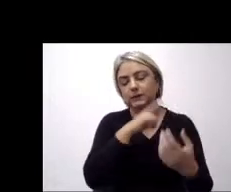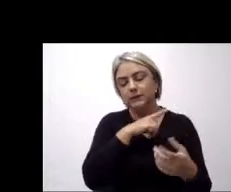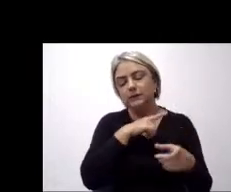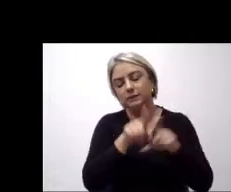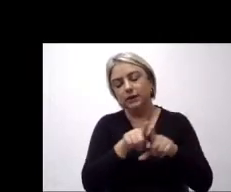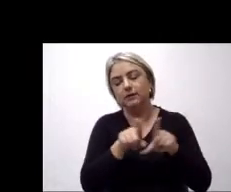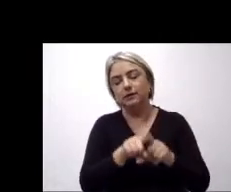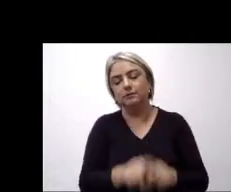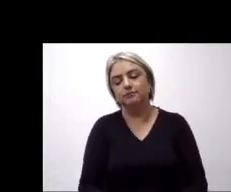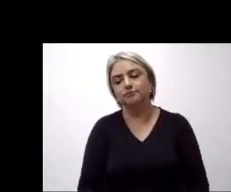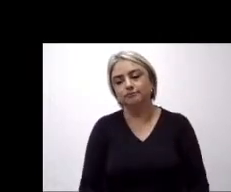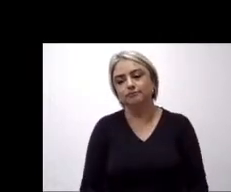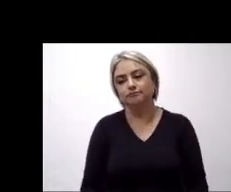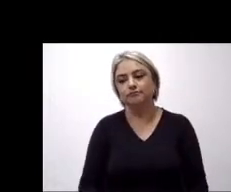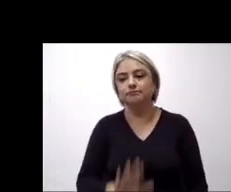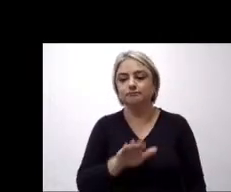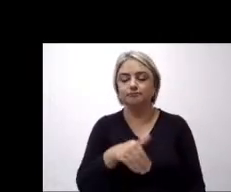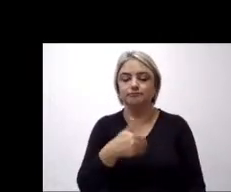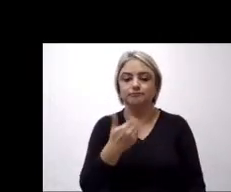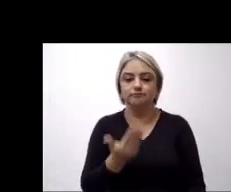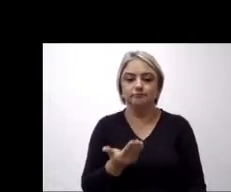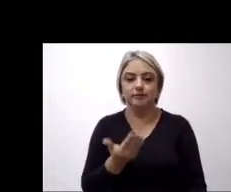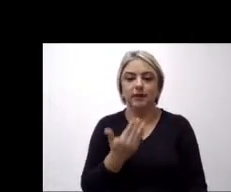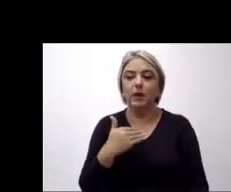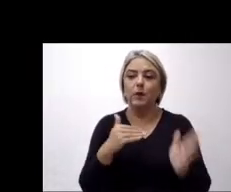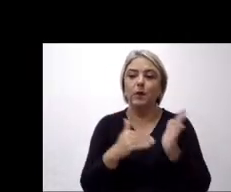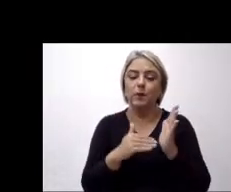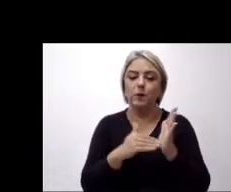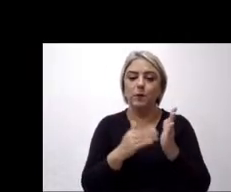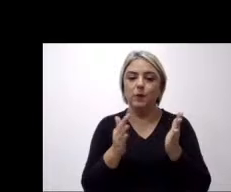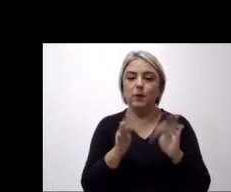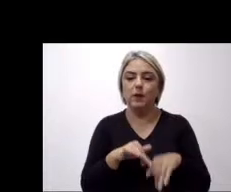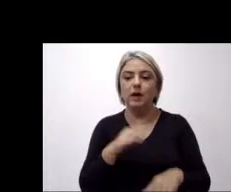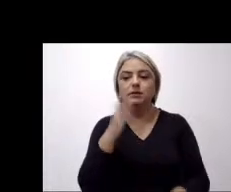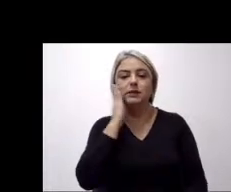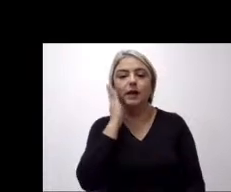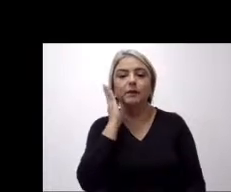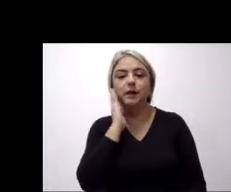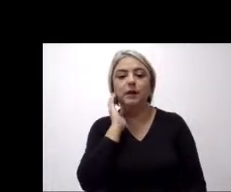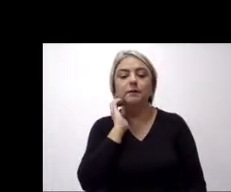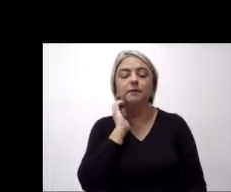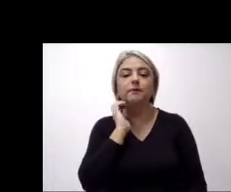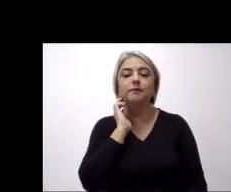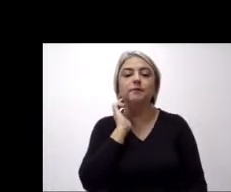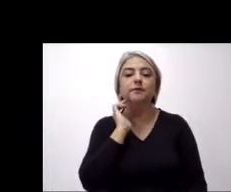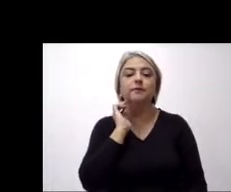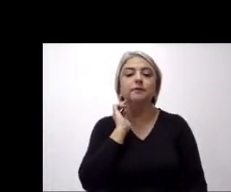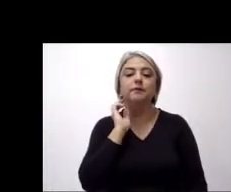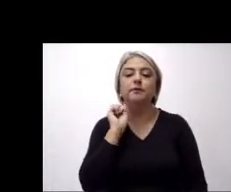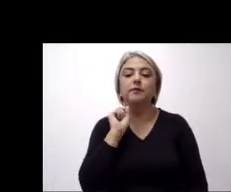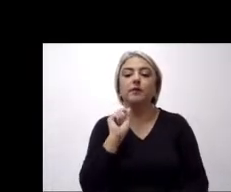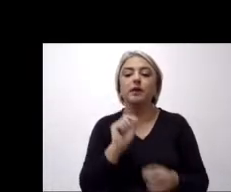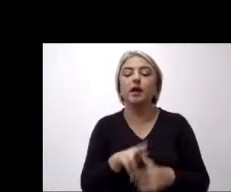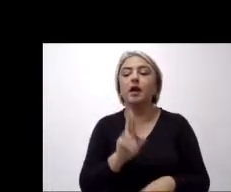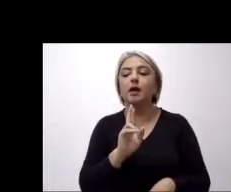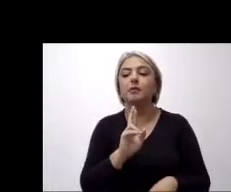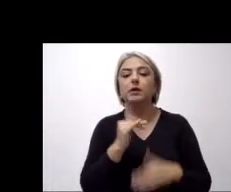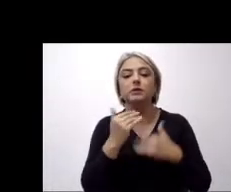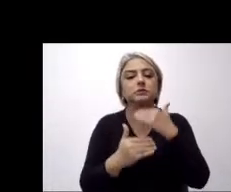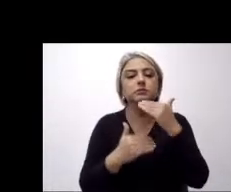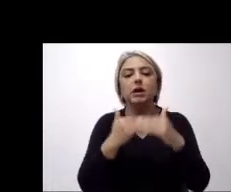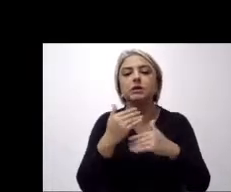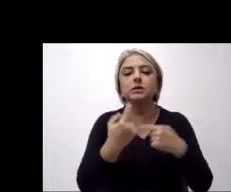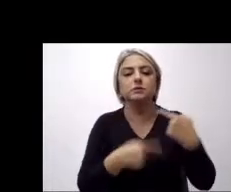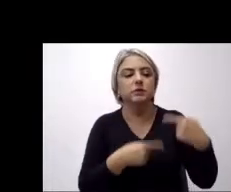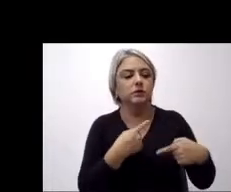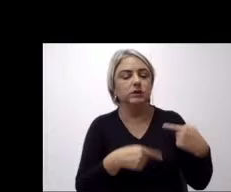So, last point is to consider that to really understand the policy process, we need to follow